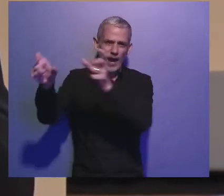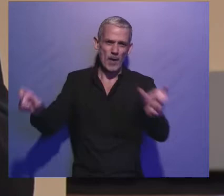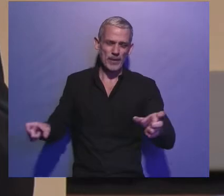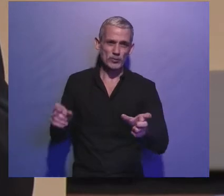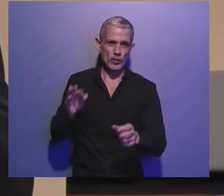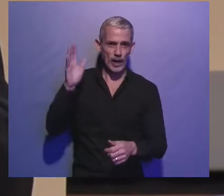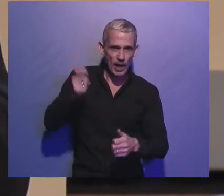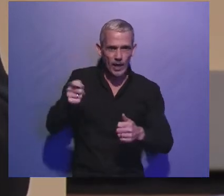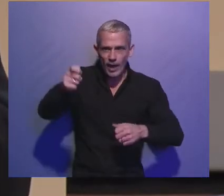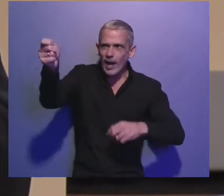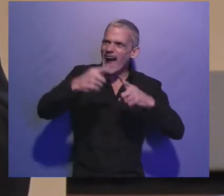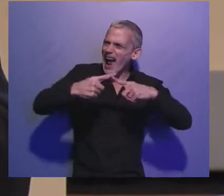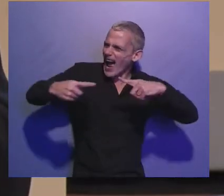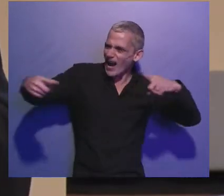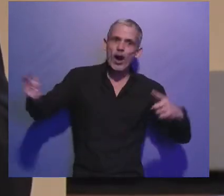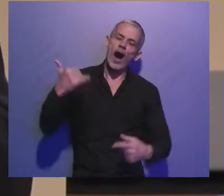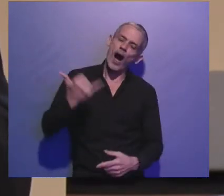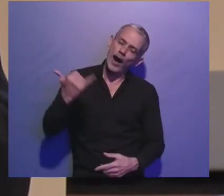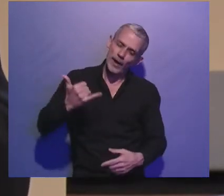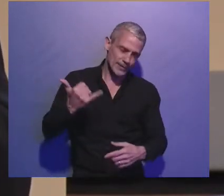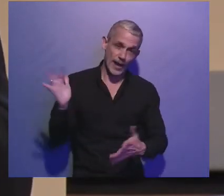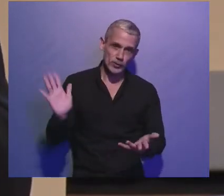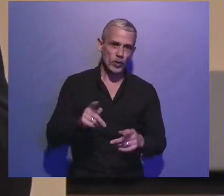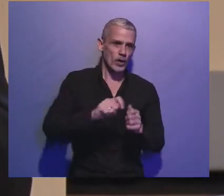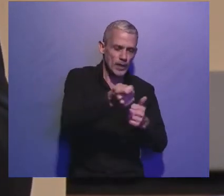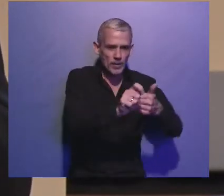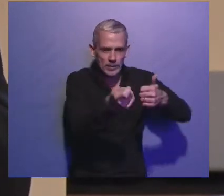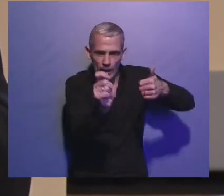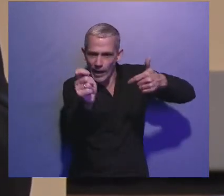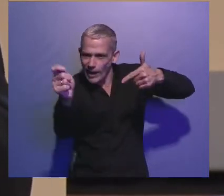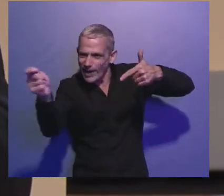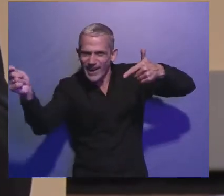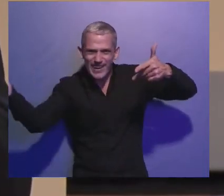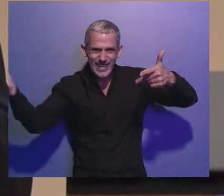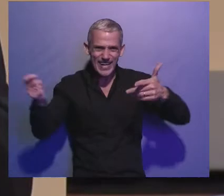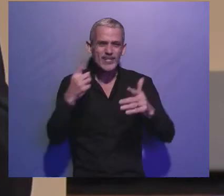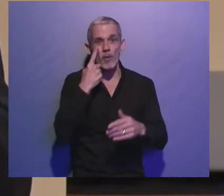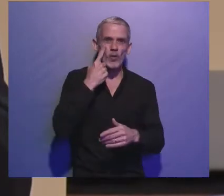have to educate. There is red tape.